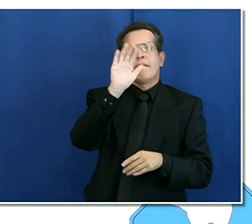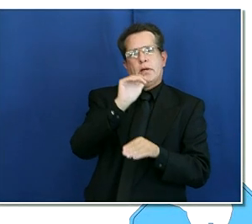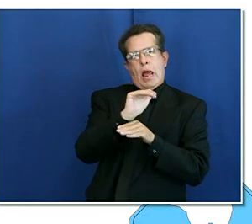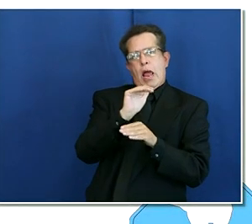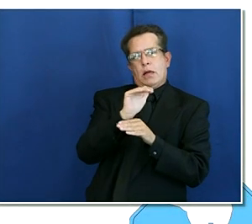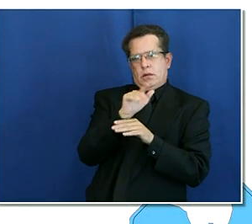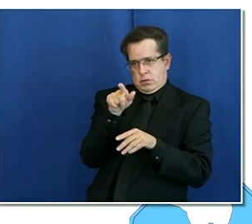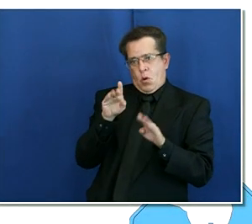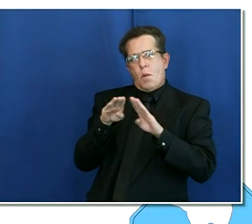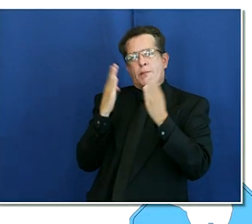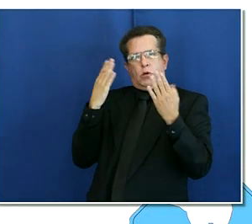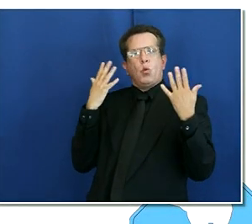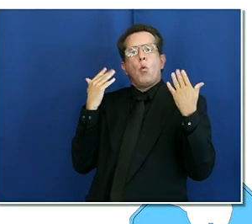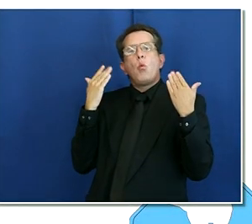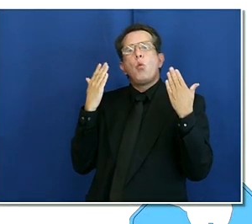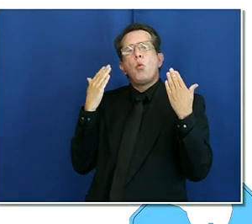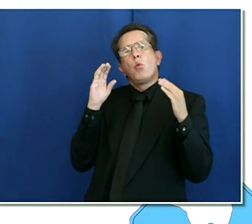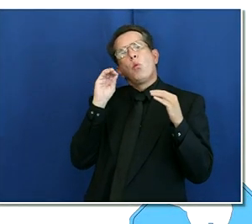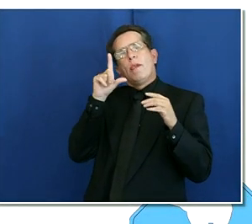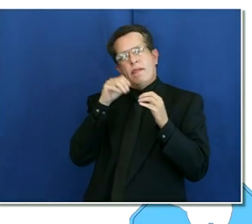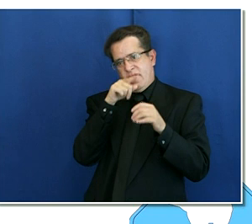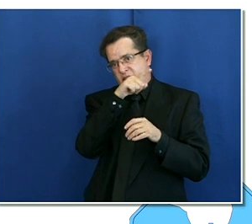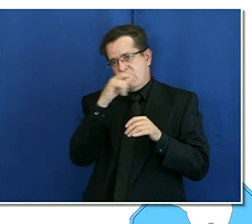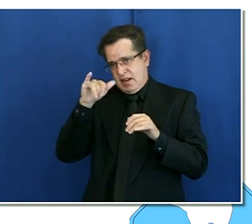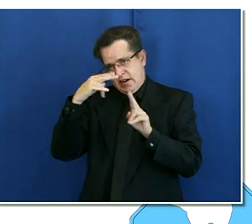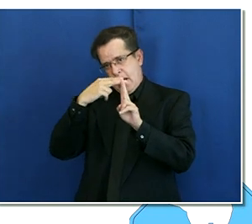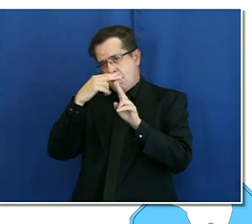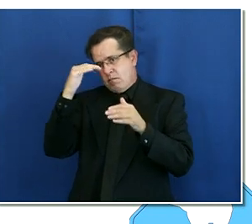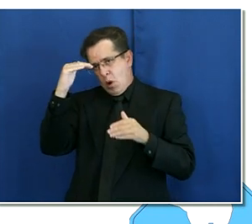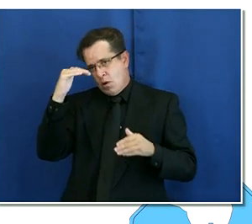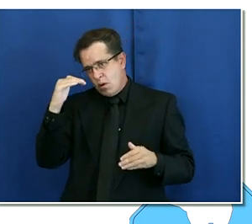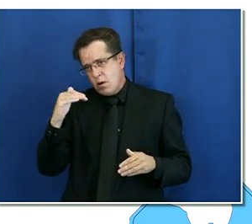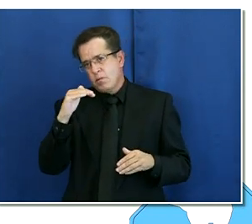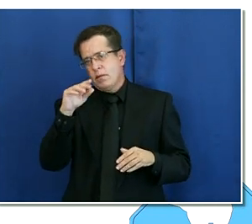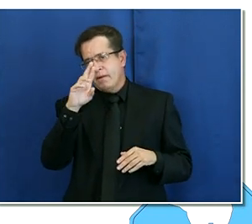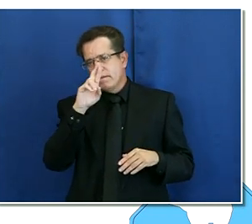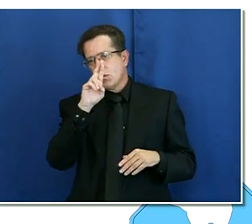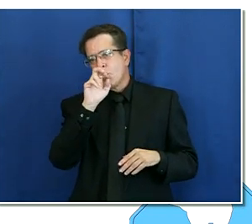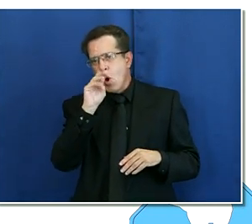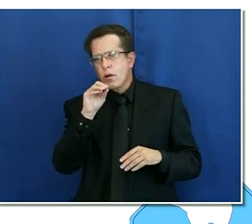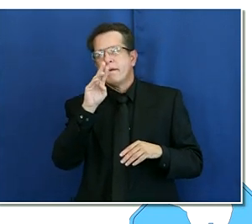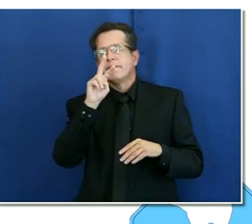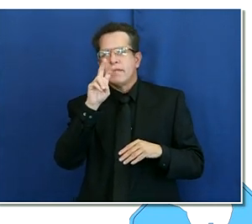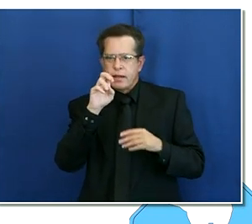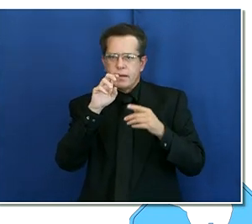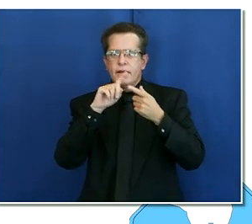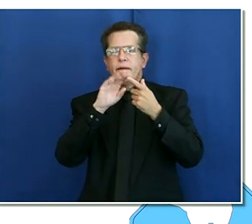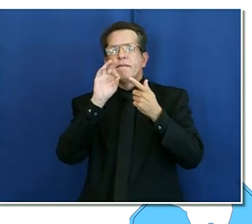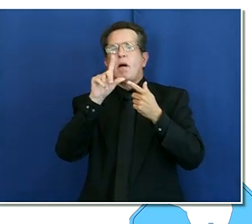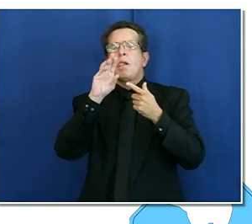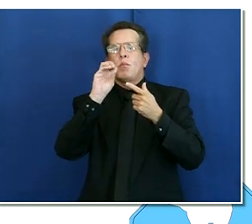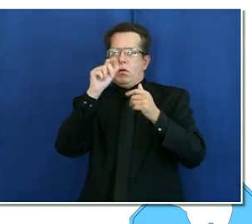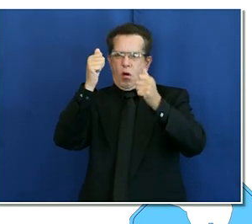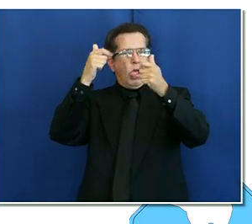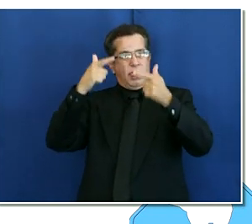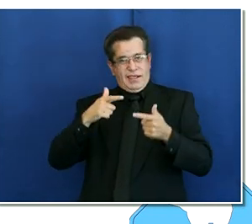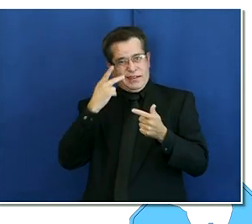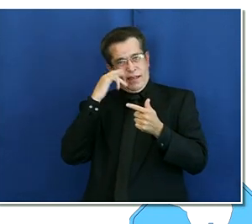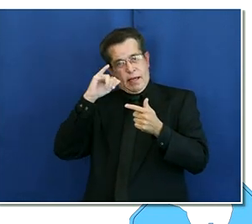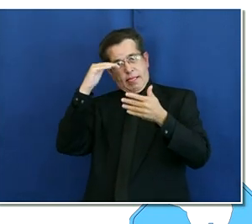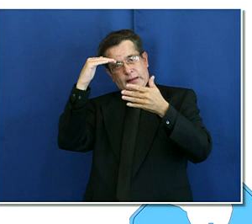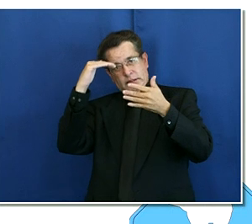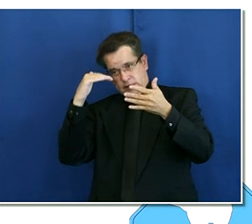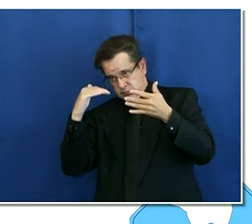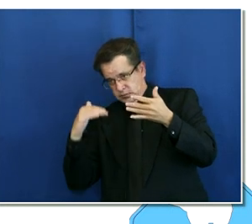here. The Borrego Library, Ramona, Valley Center, Lakeside, Fallbrook, Spring Valley, Santa Isabella Nature Center will all be open